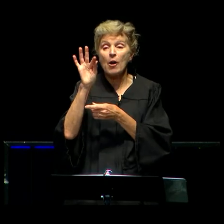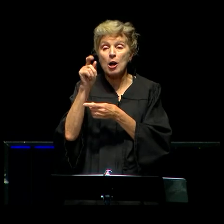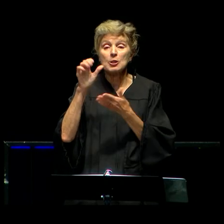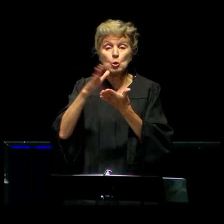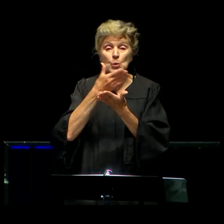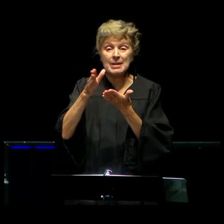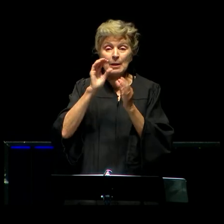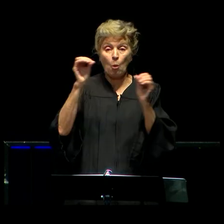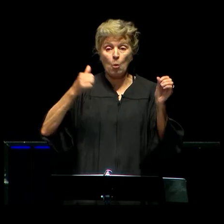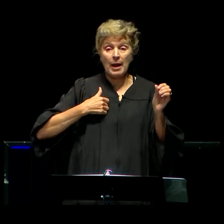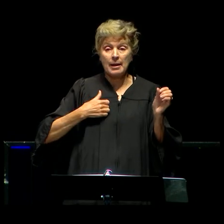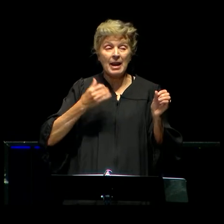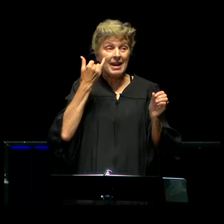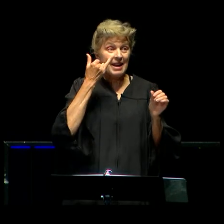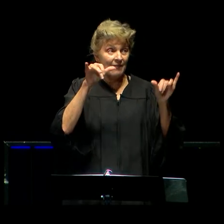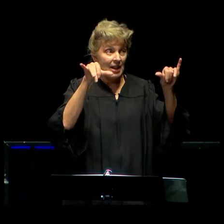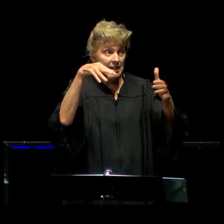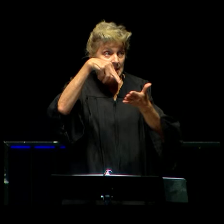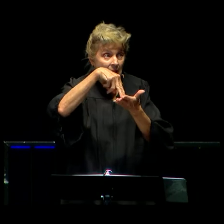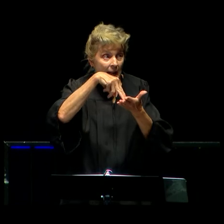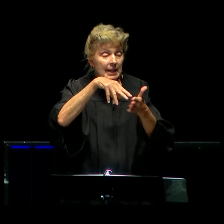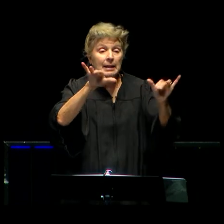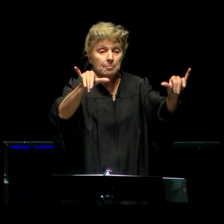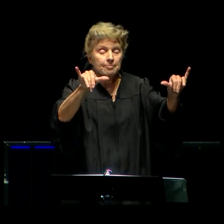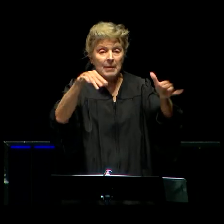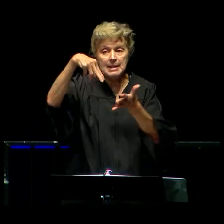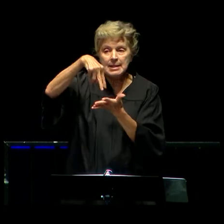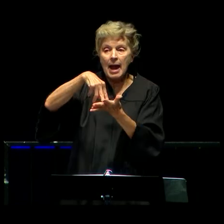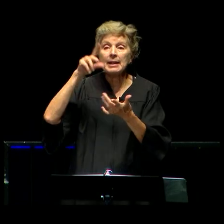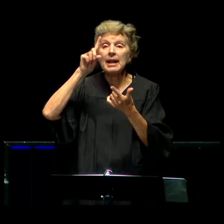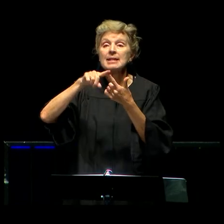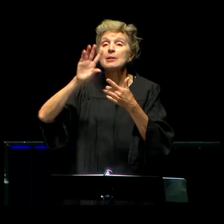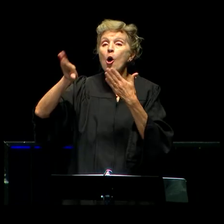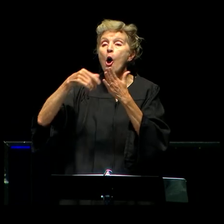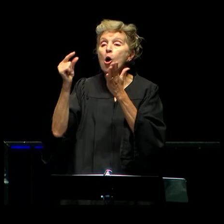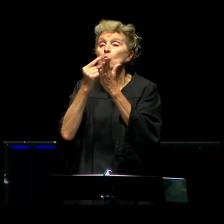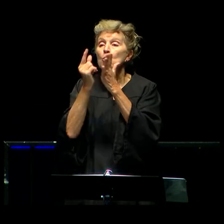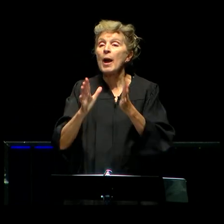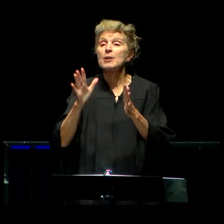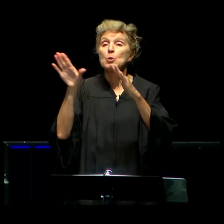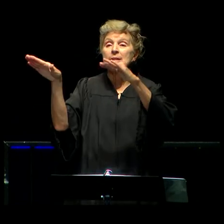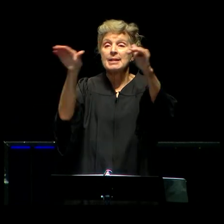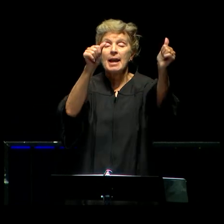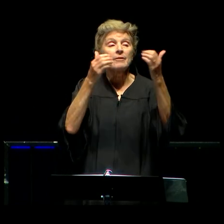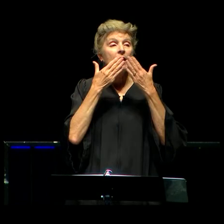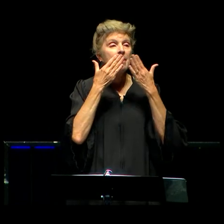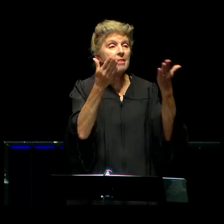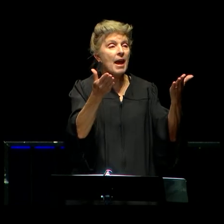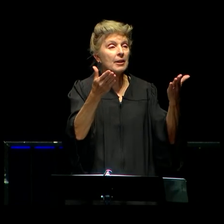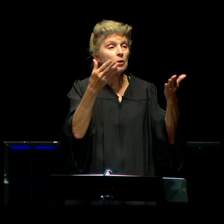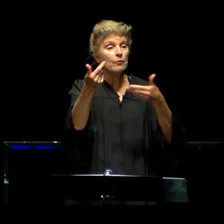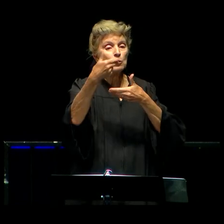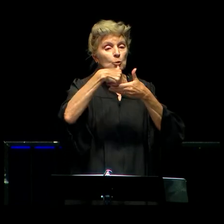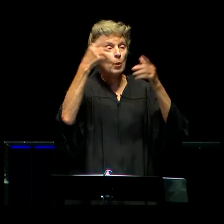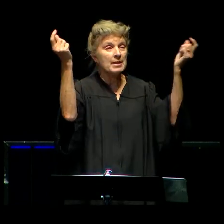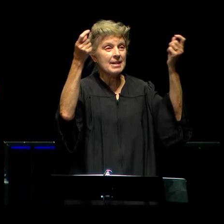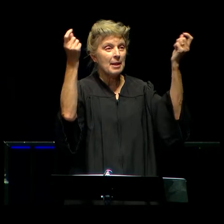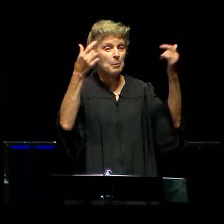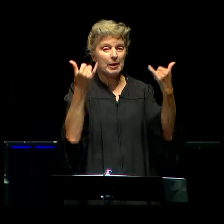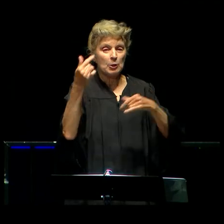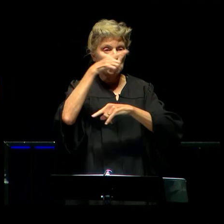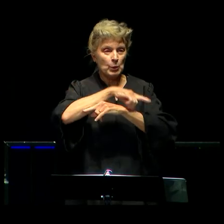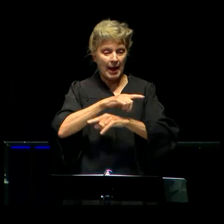those who are standing, please remain standing until all of our graduates have left the arena. And thank you again for celebrating with us today.